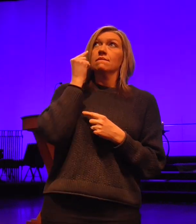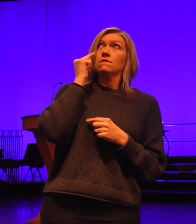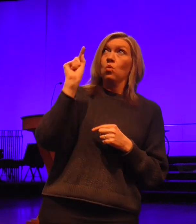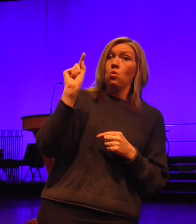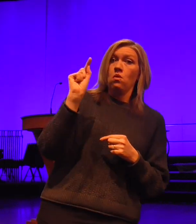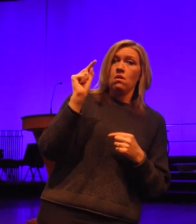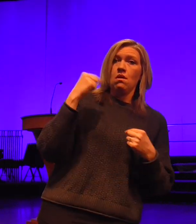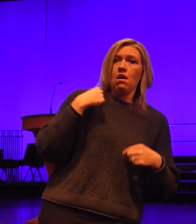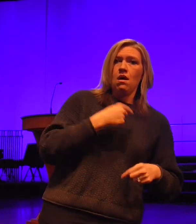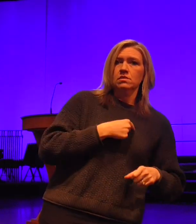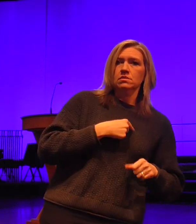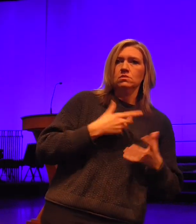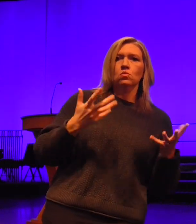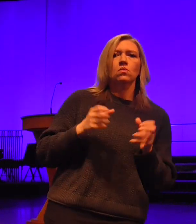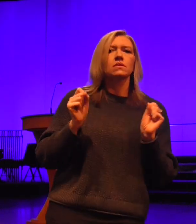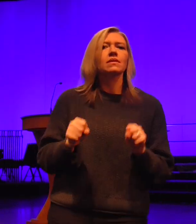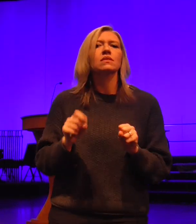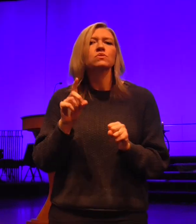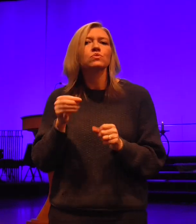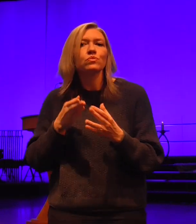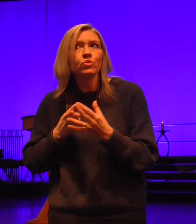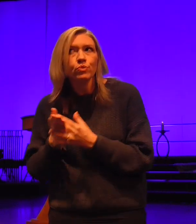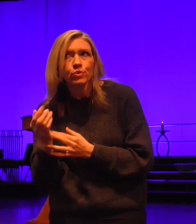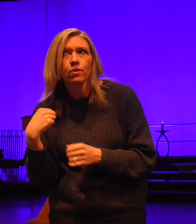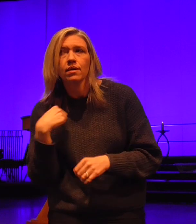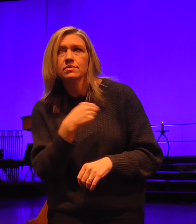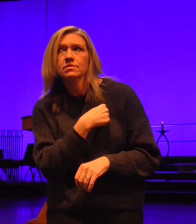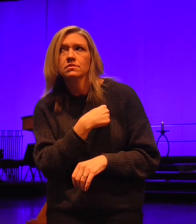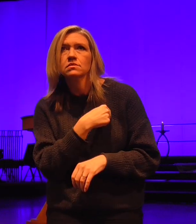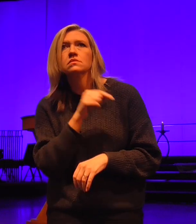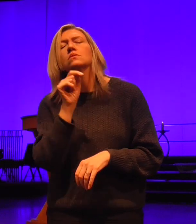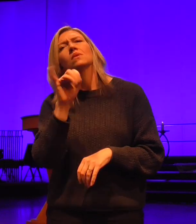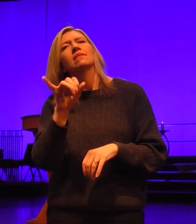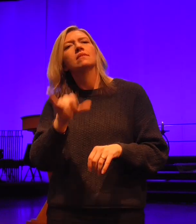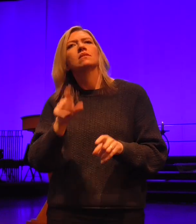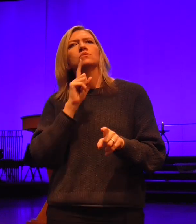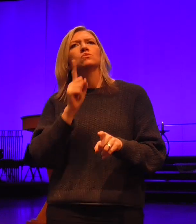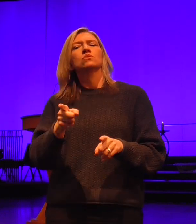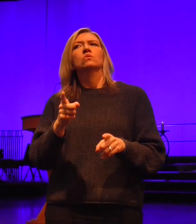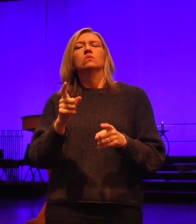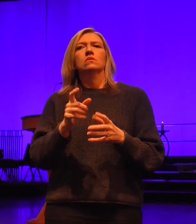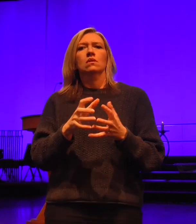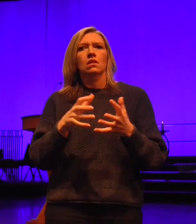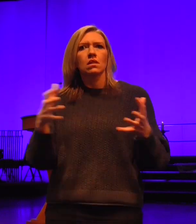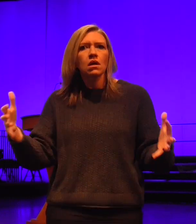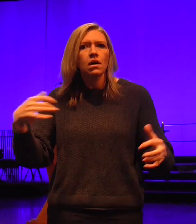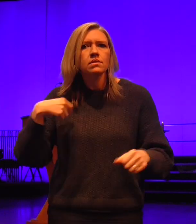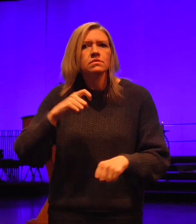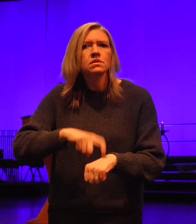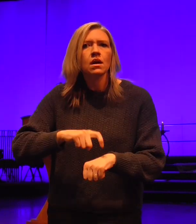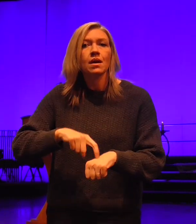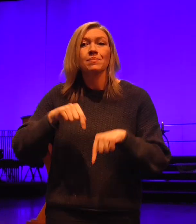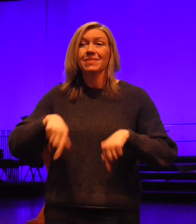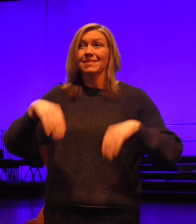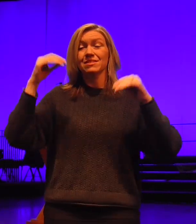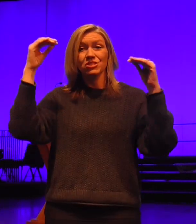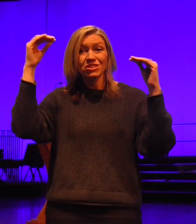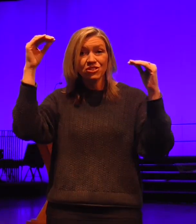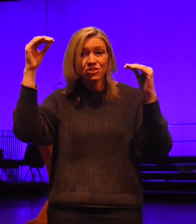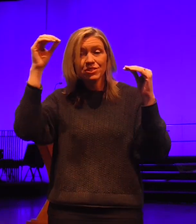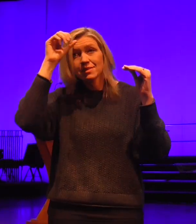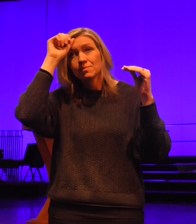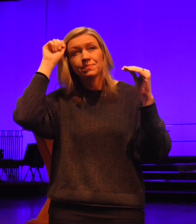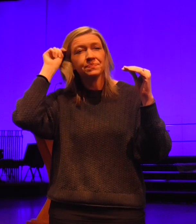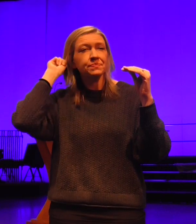what it can do through us. So if this is true, we spend a lot of time in our teaching